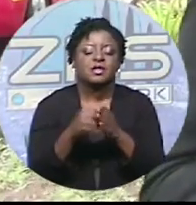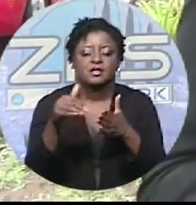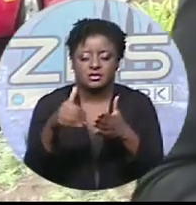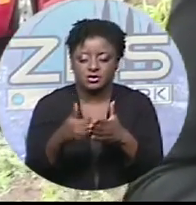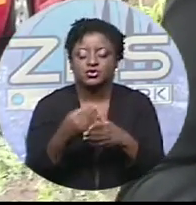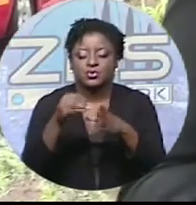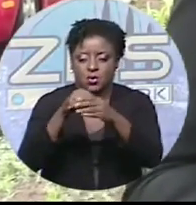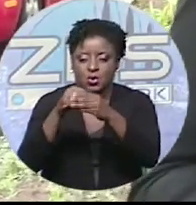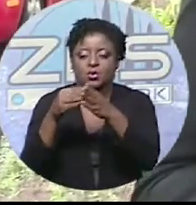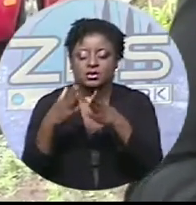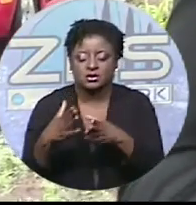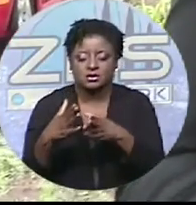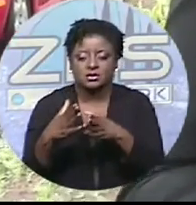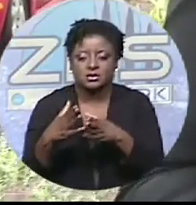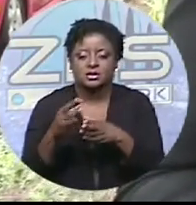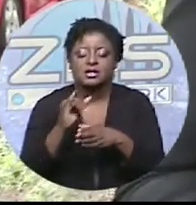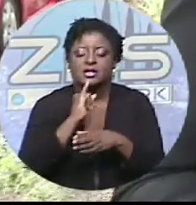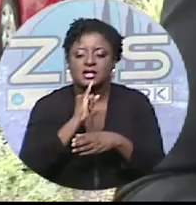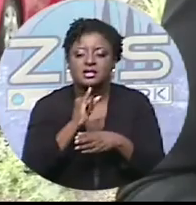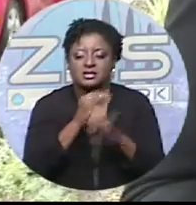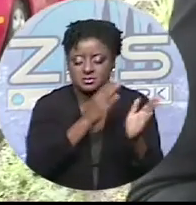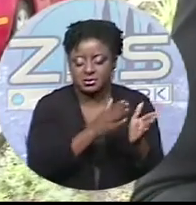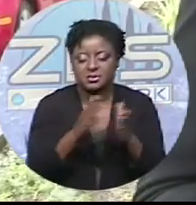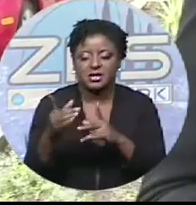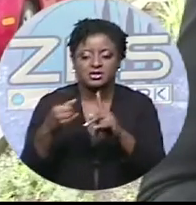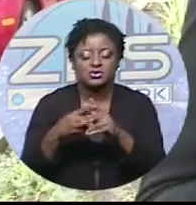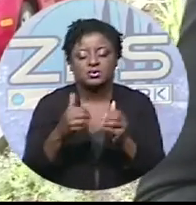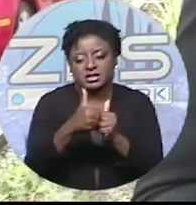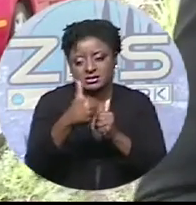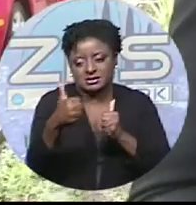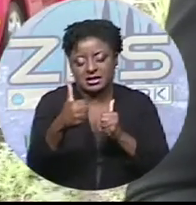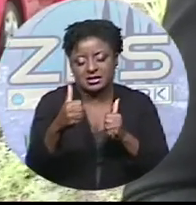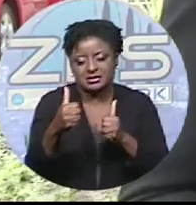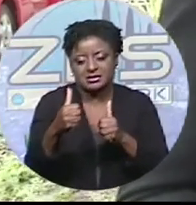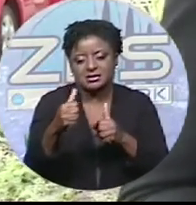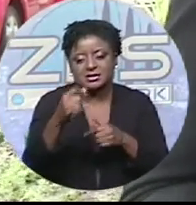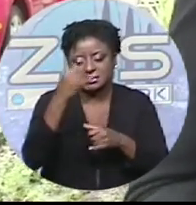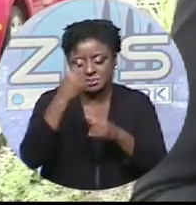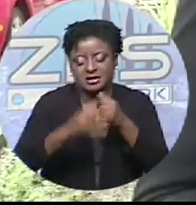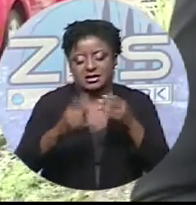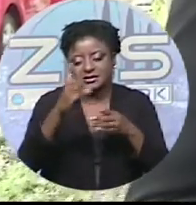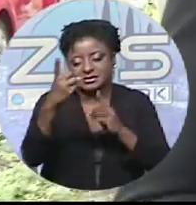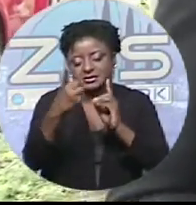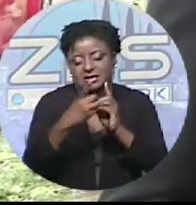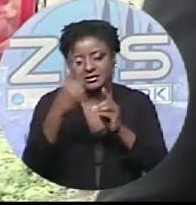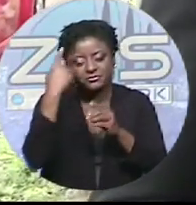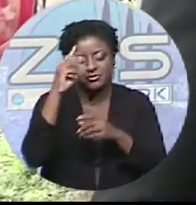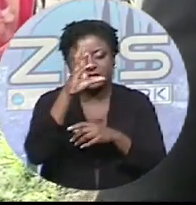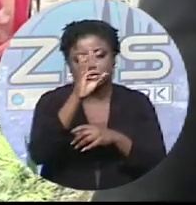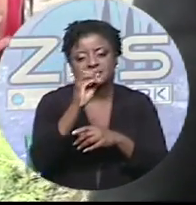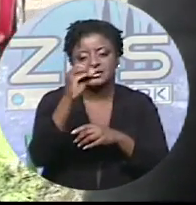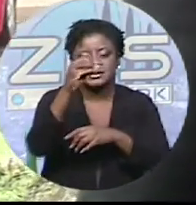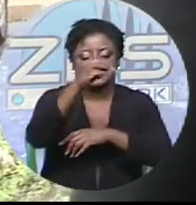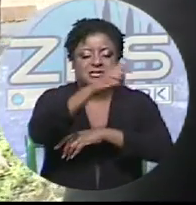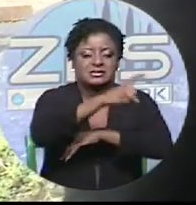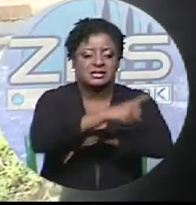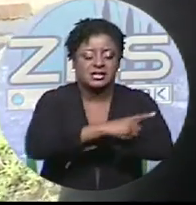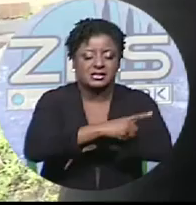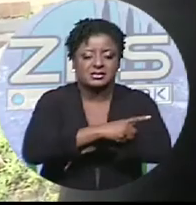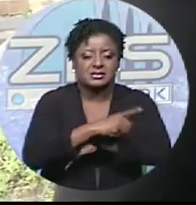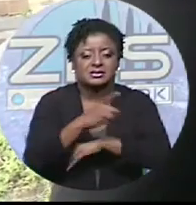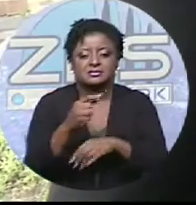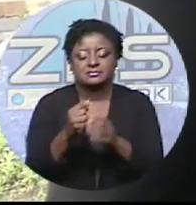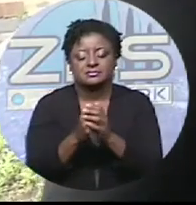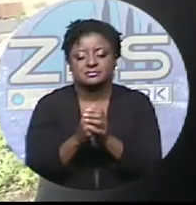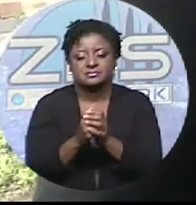new owner to extend the deadline for 60 days, which in effect was a self-imposed